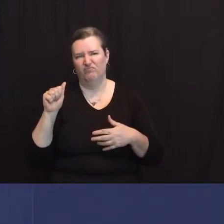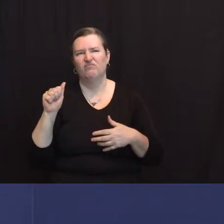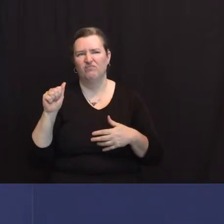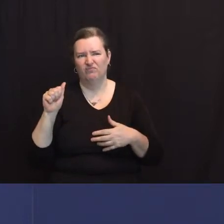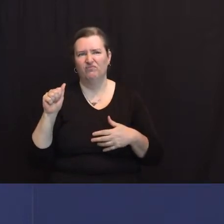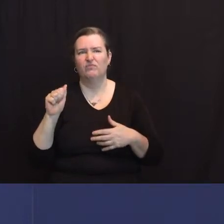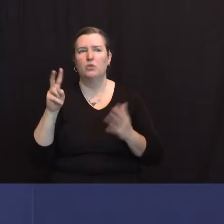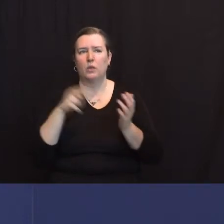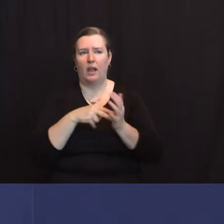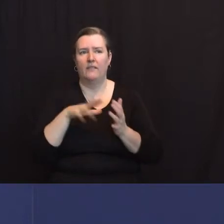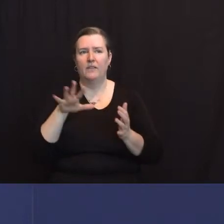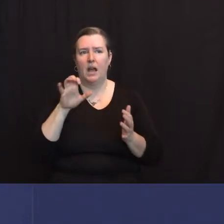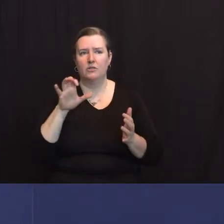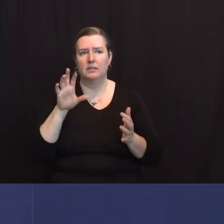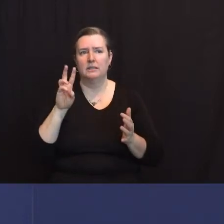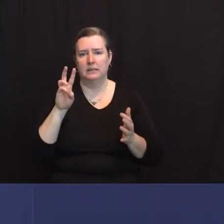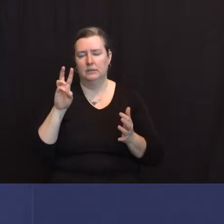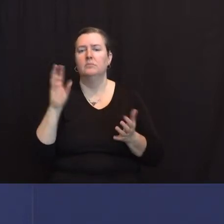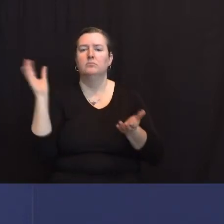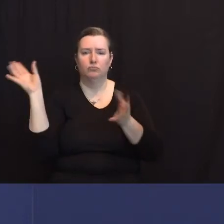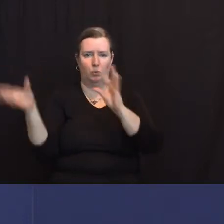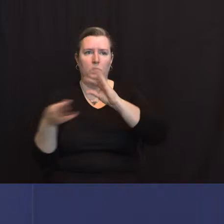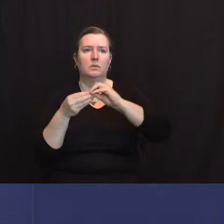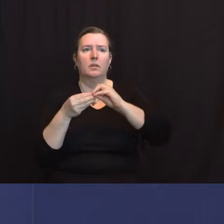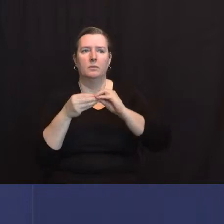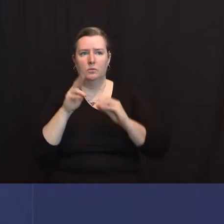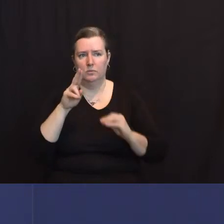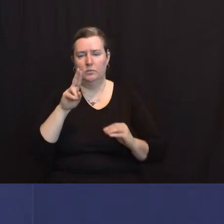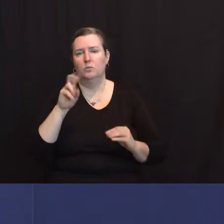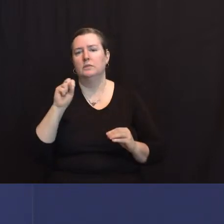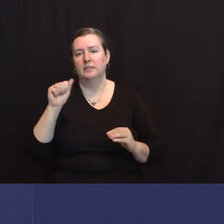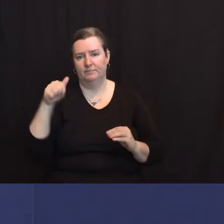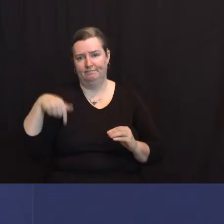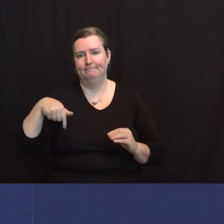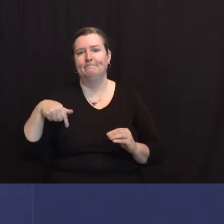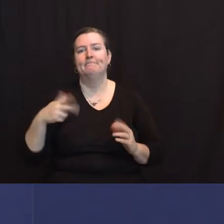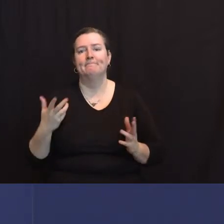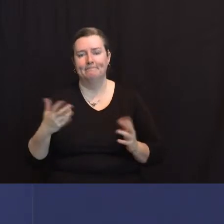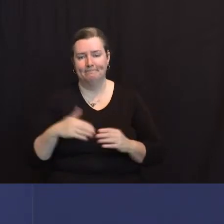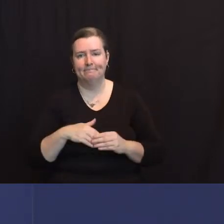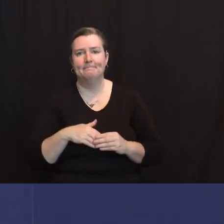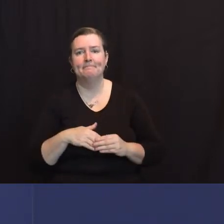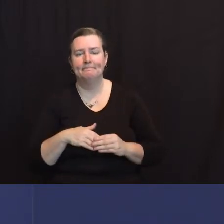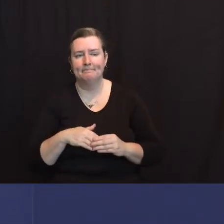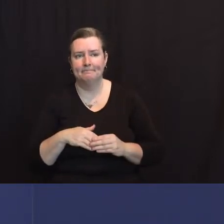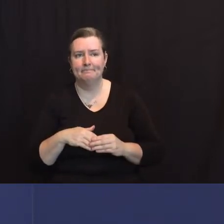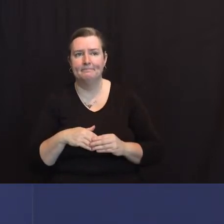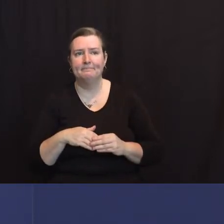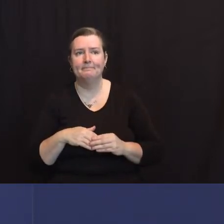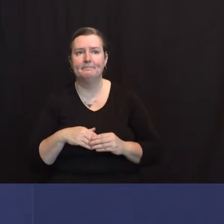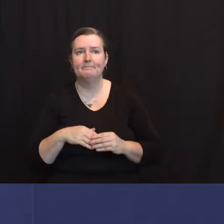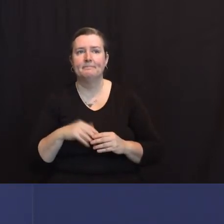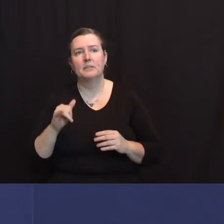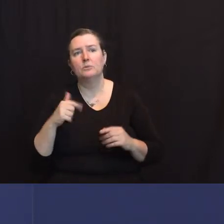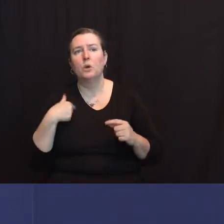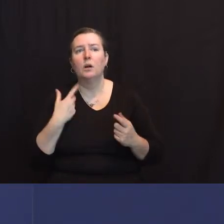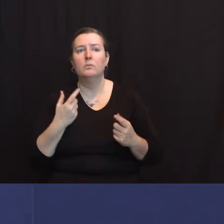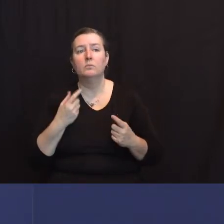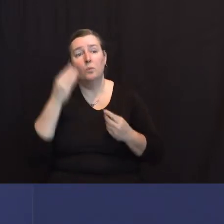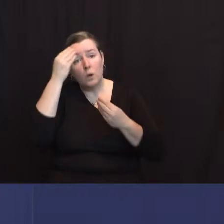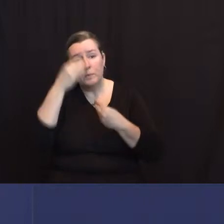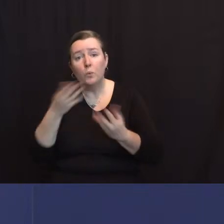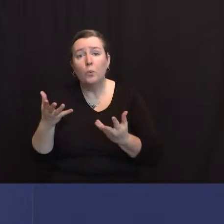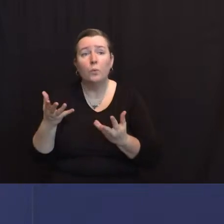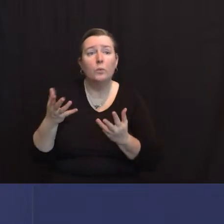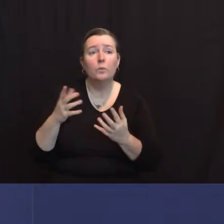2,506 cases reported across the country. We are also reporting the first 2